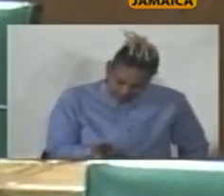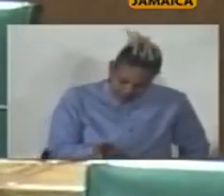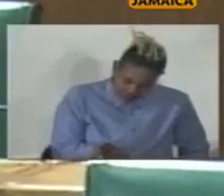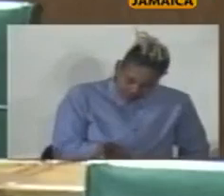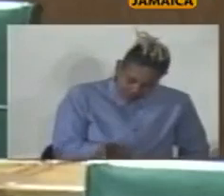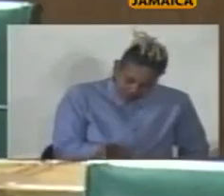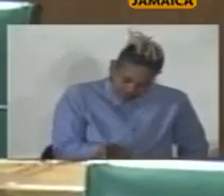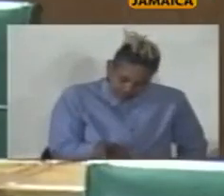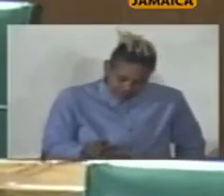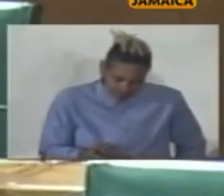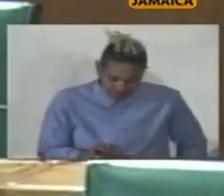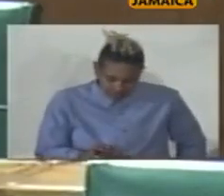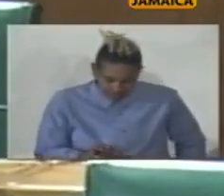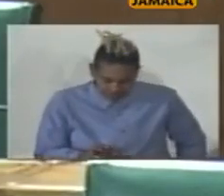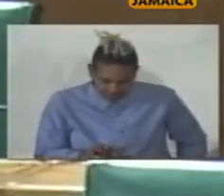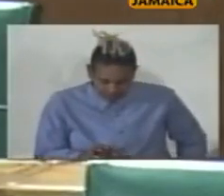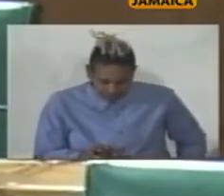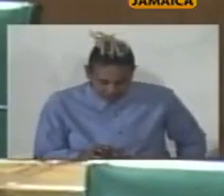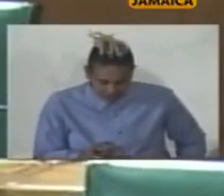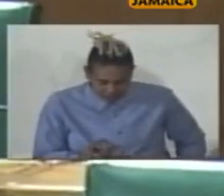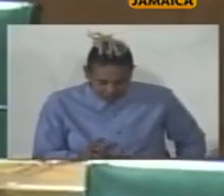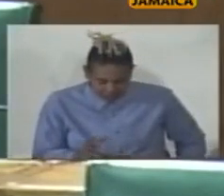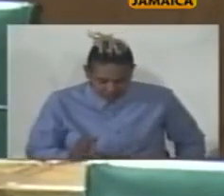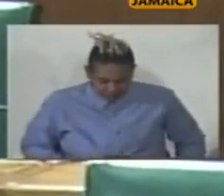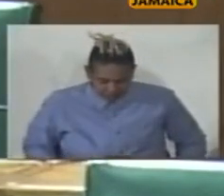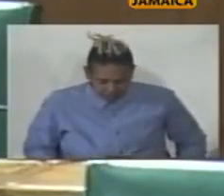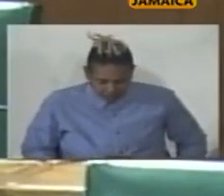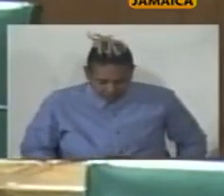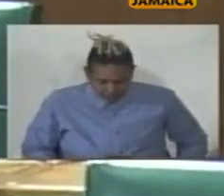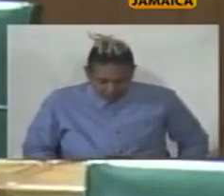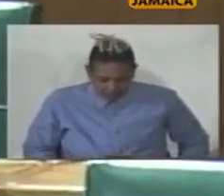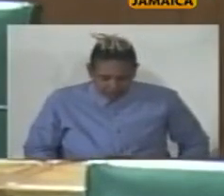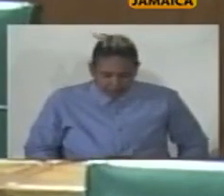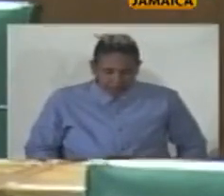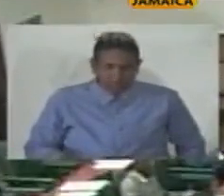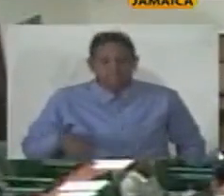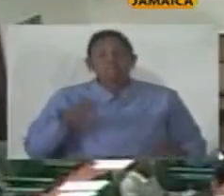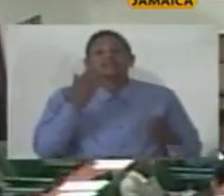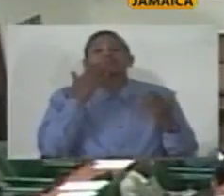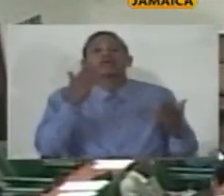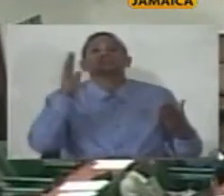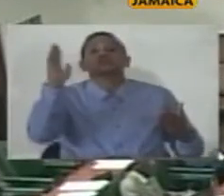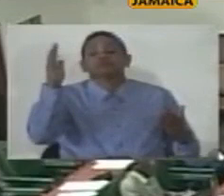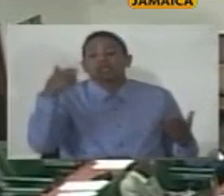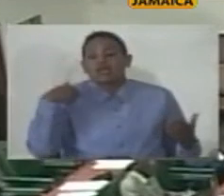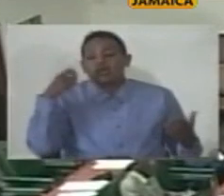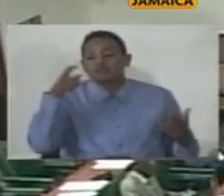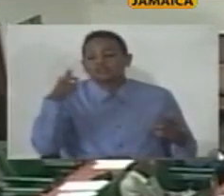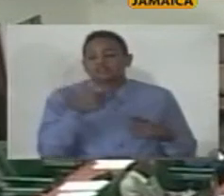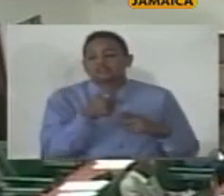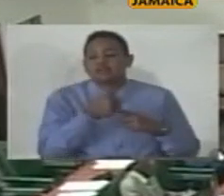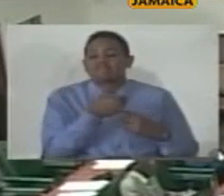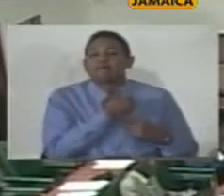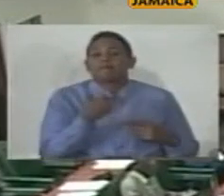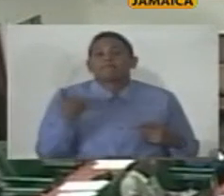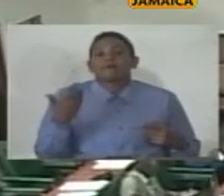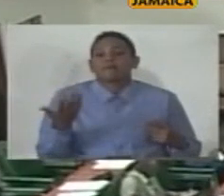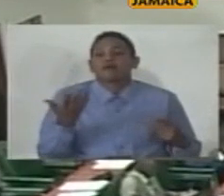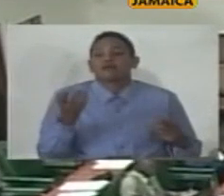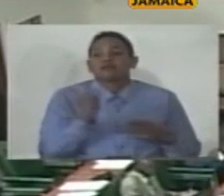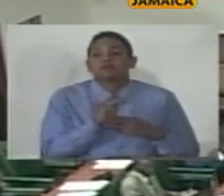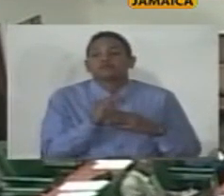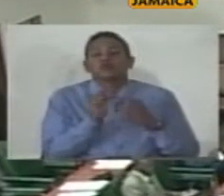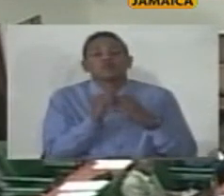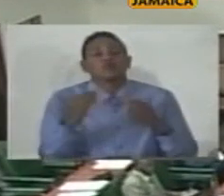Mr. Bunting. Thank you, Mr. Speaker. I'd like to ask the Minister